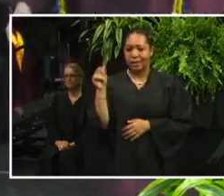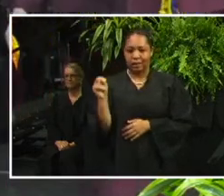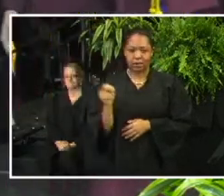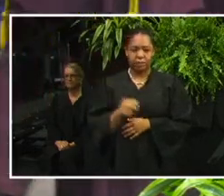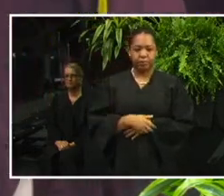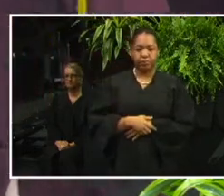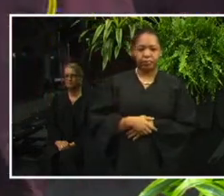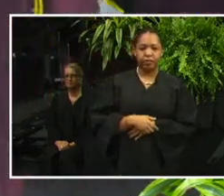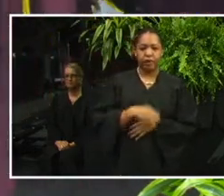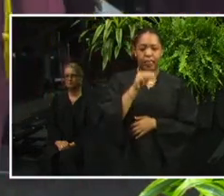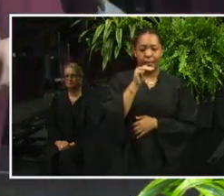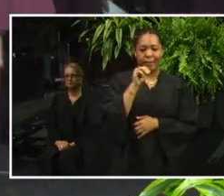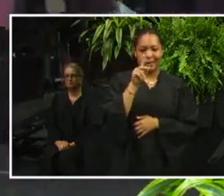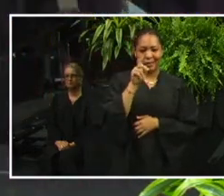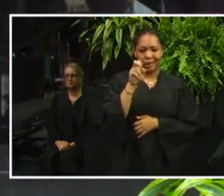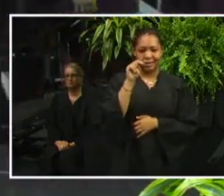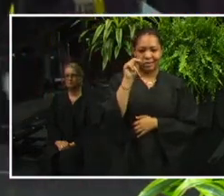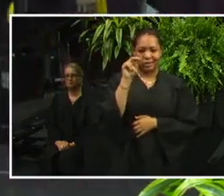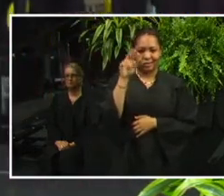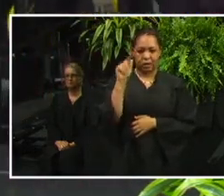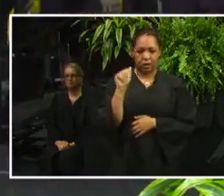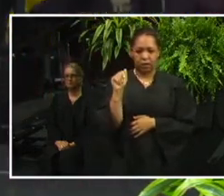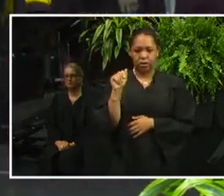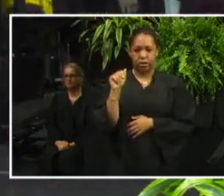Mackenzie Elizabeth Hires.